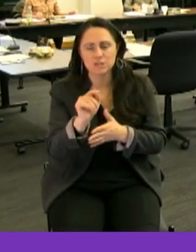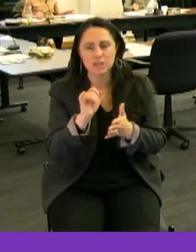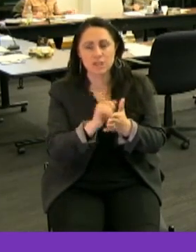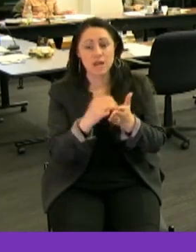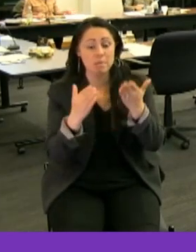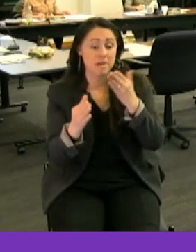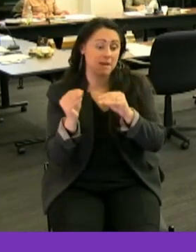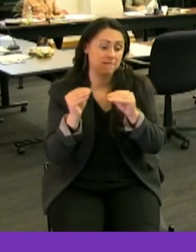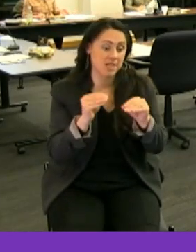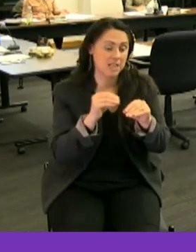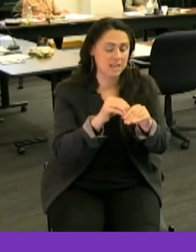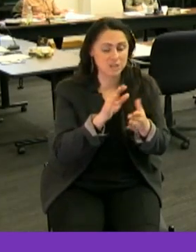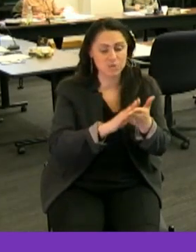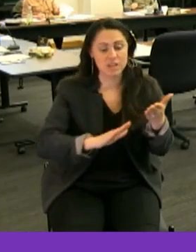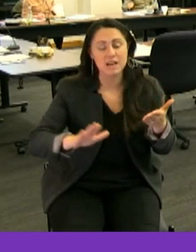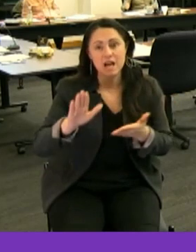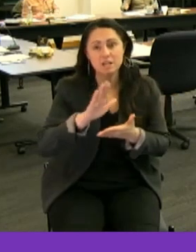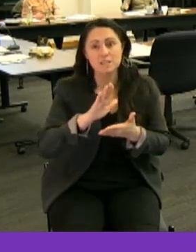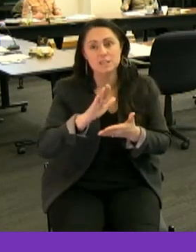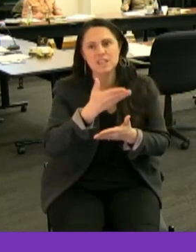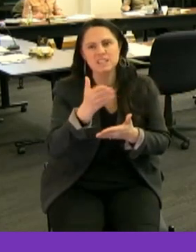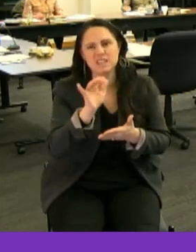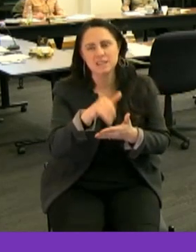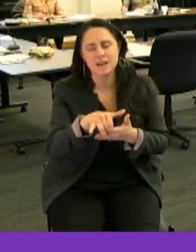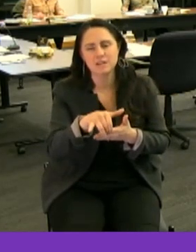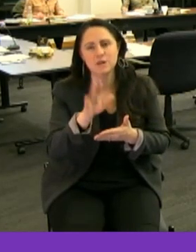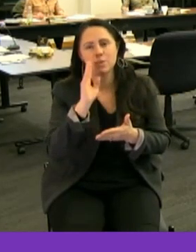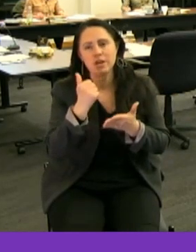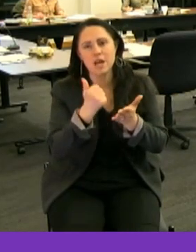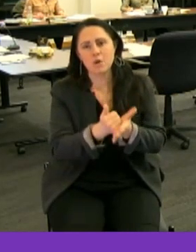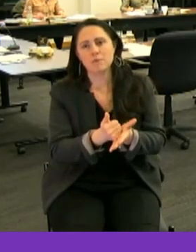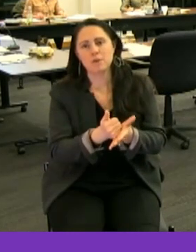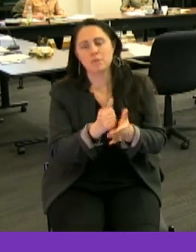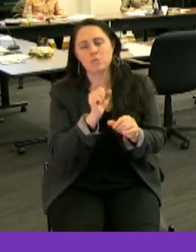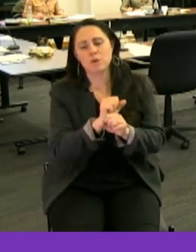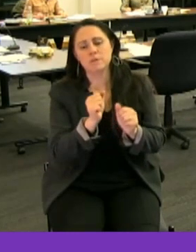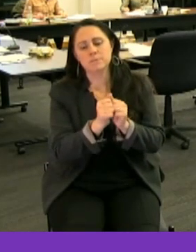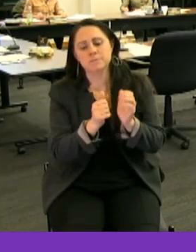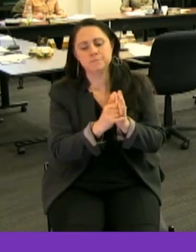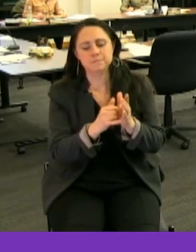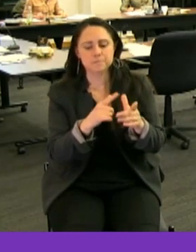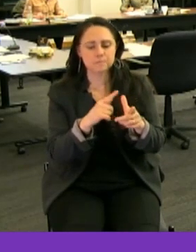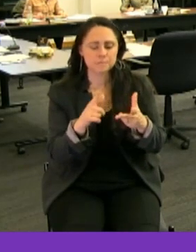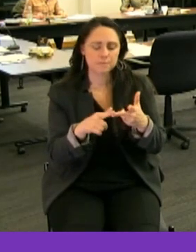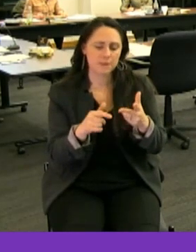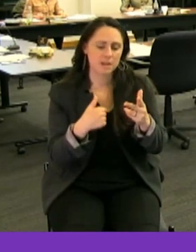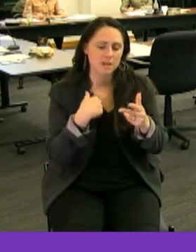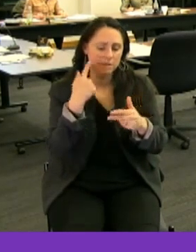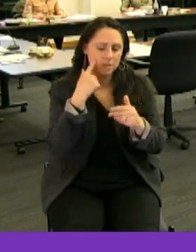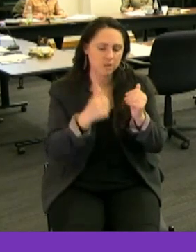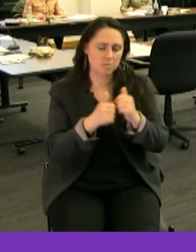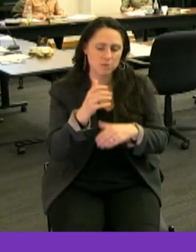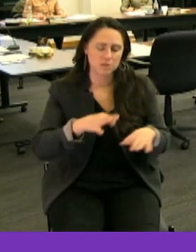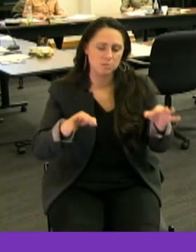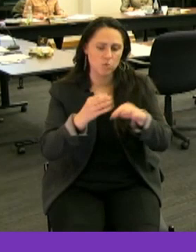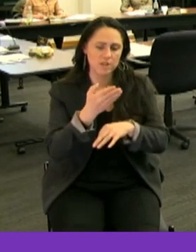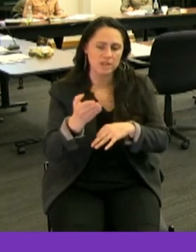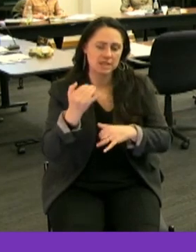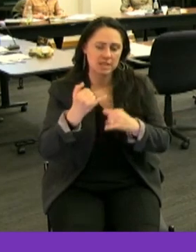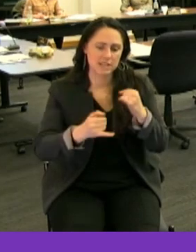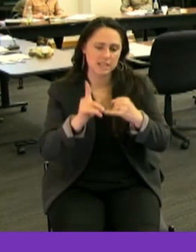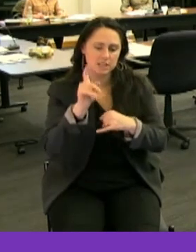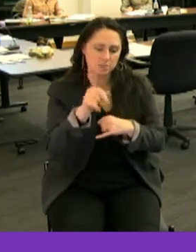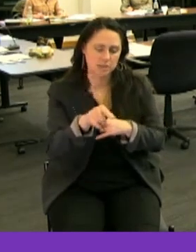into the college, things like that. So we would help you tailor that. And then I think the most important thing, and this is the